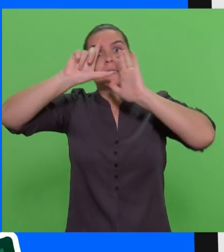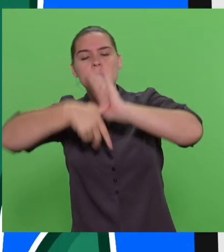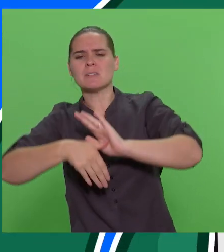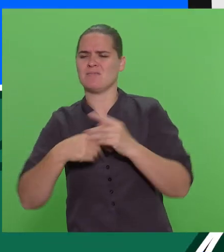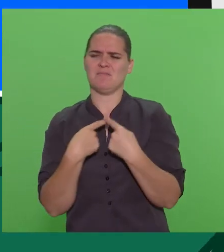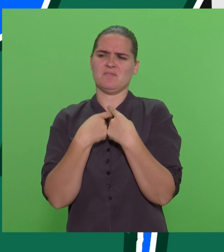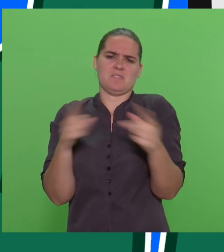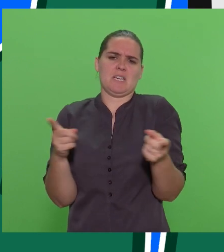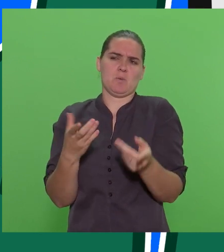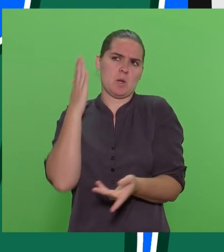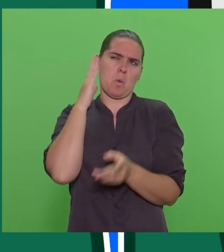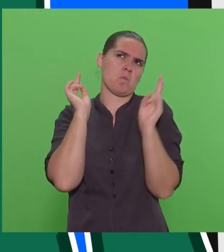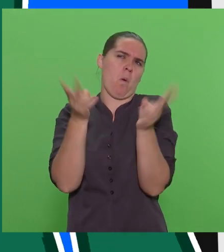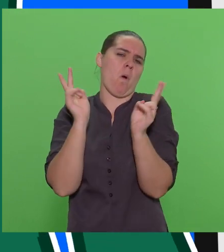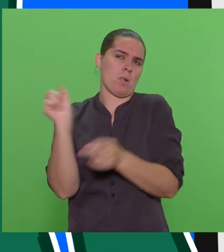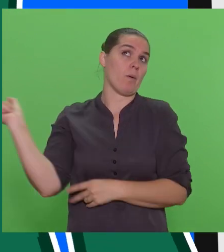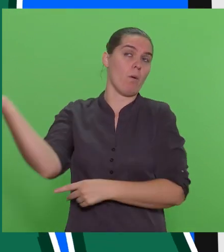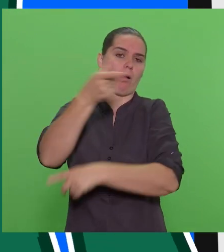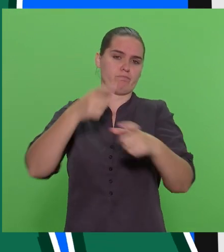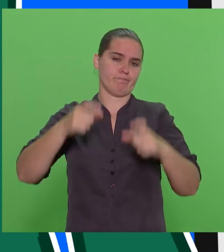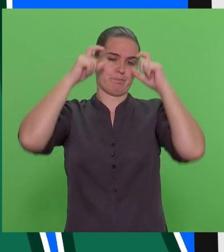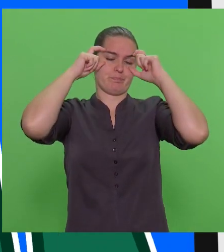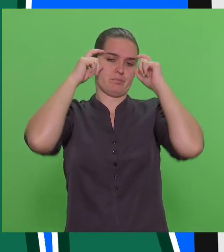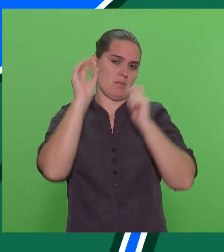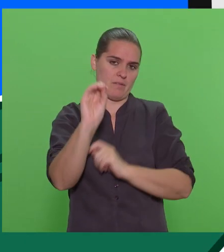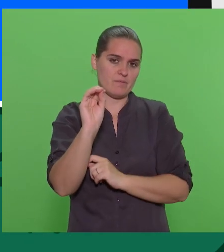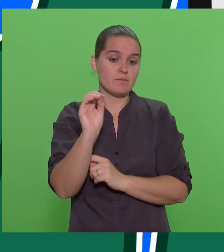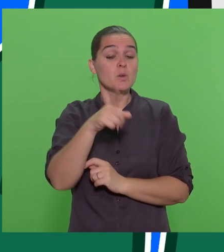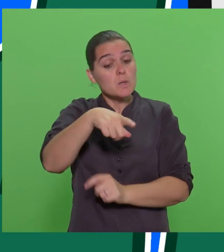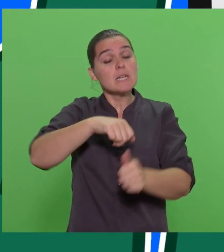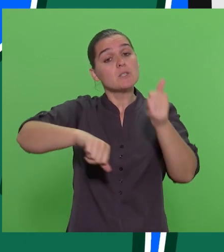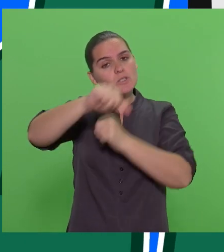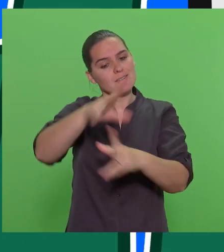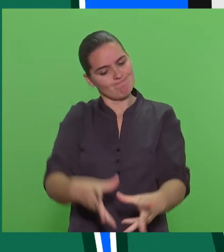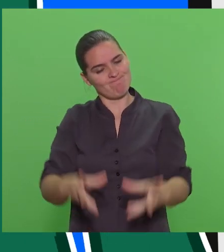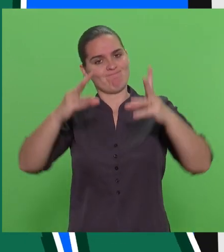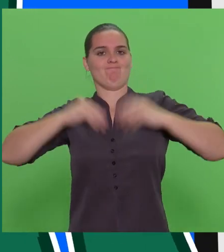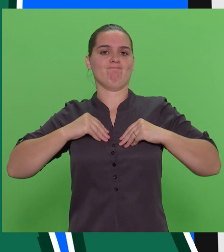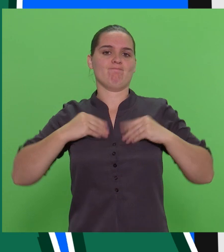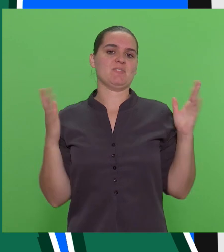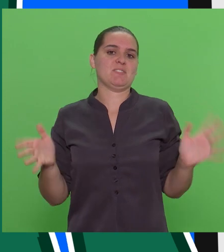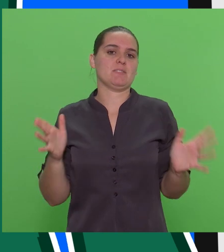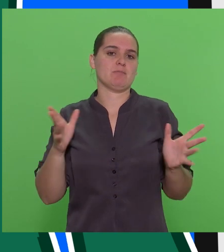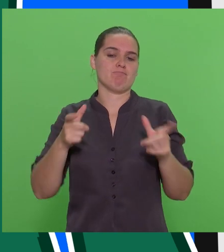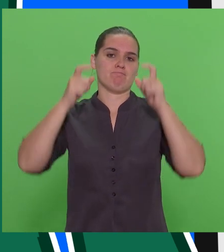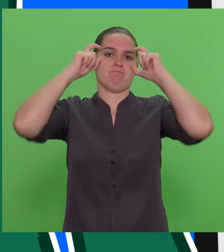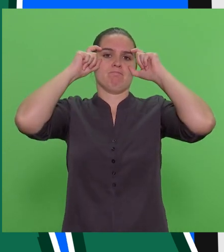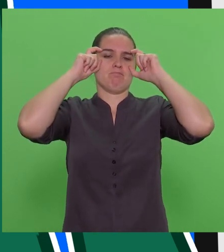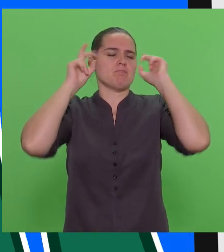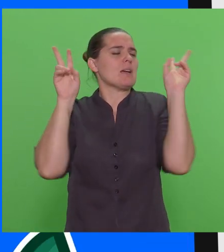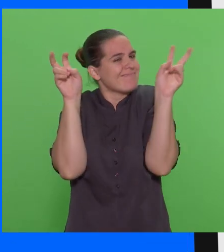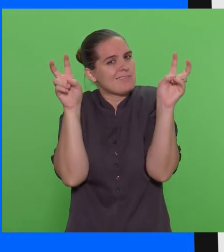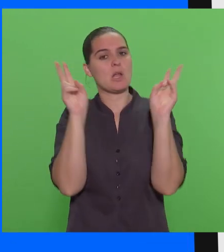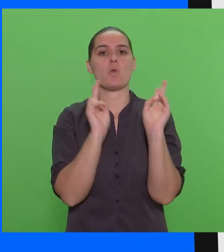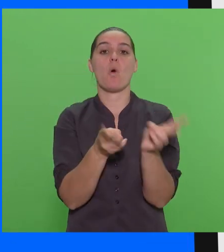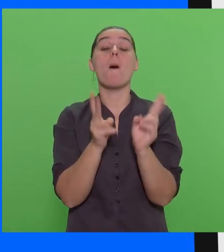wear glasses, and so we do not think of it as a major problem. And because so many people have the same disability, society has developed